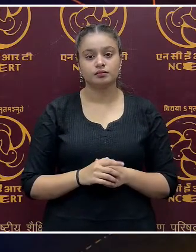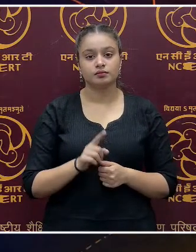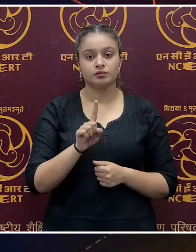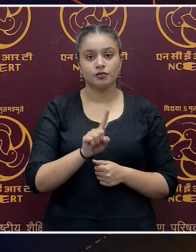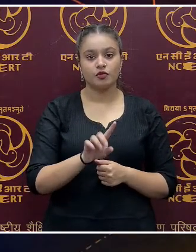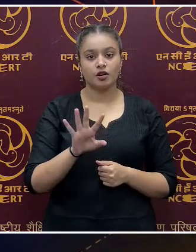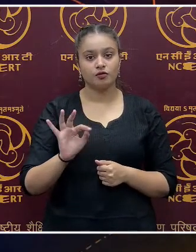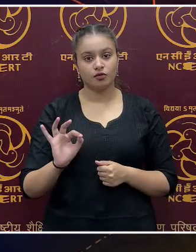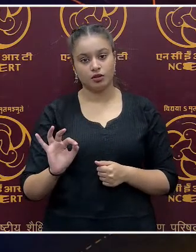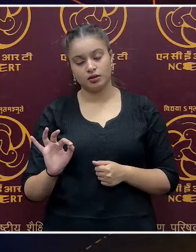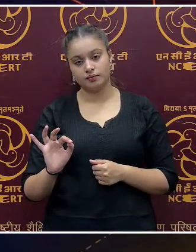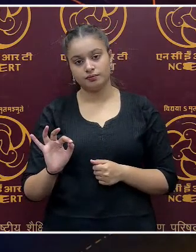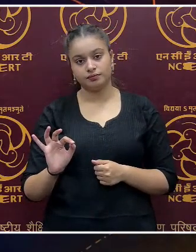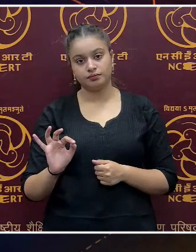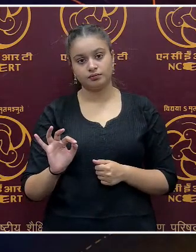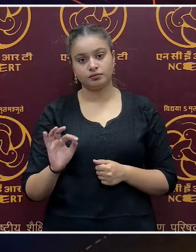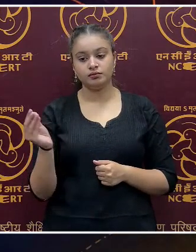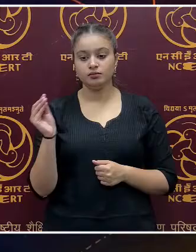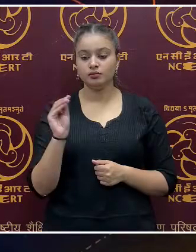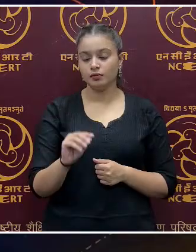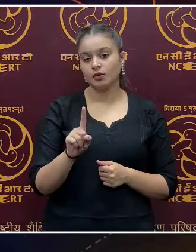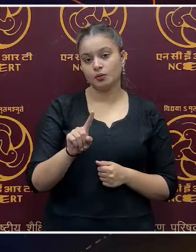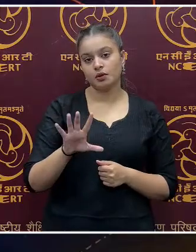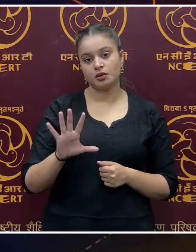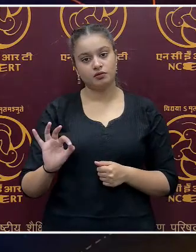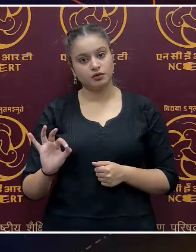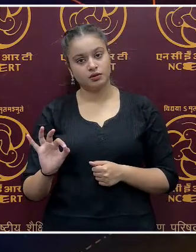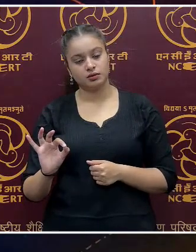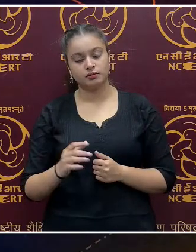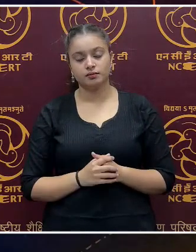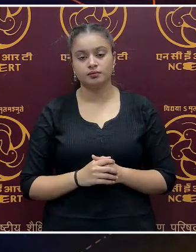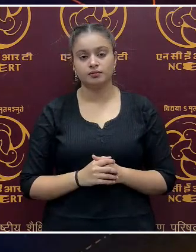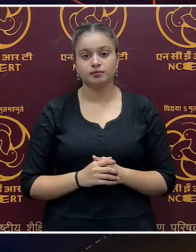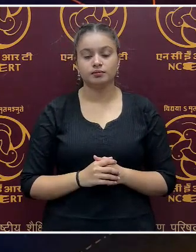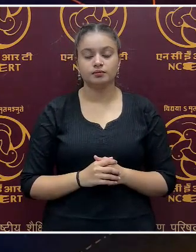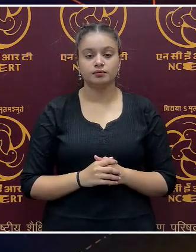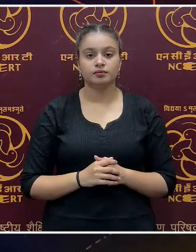140 degrees. We have to enter this 140 degrees.